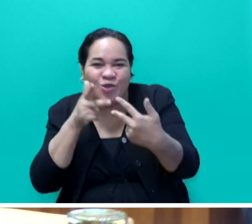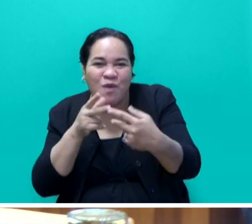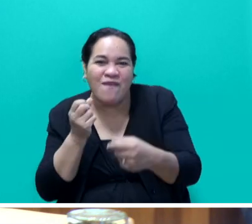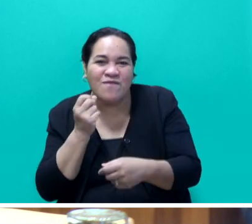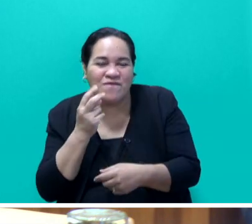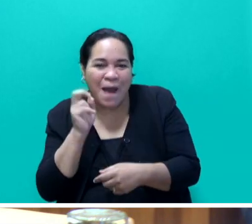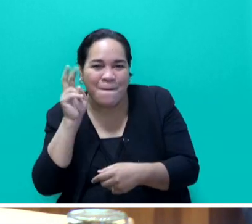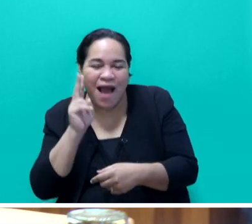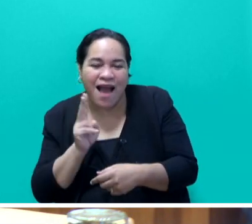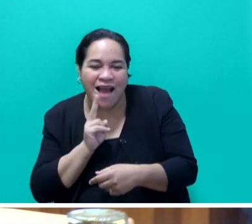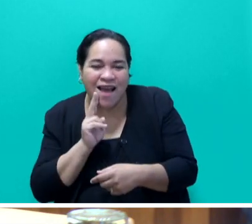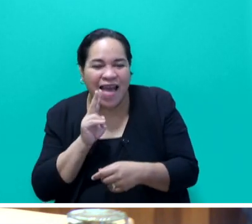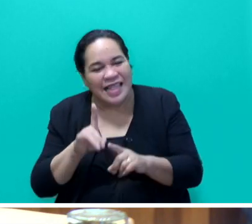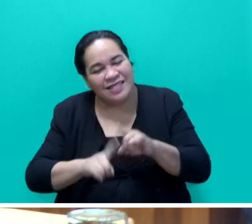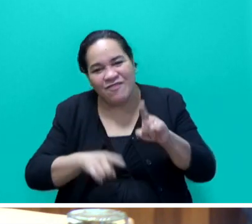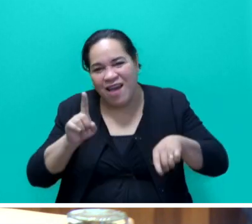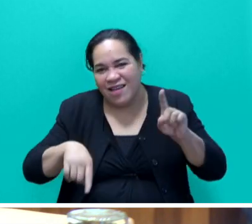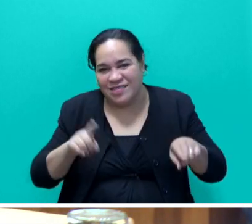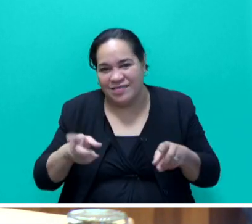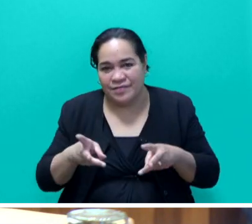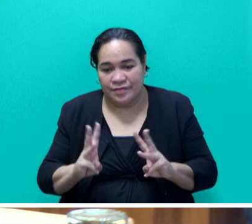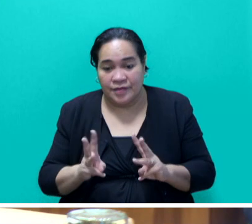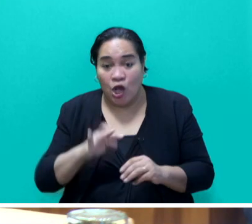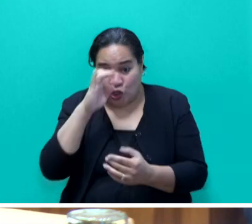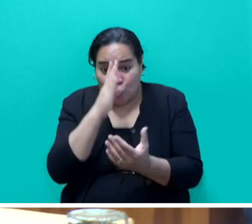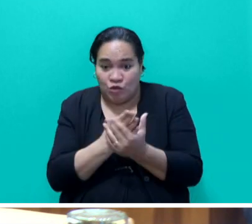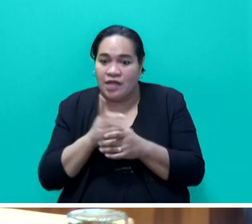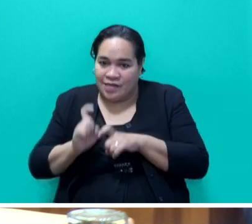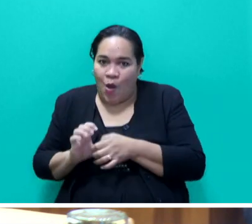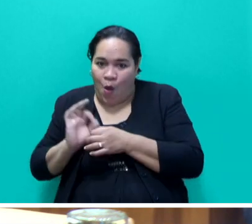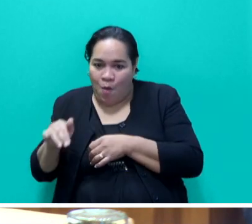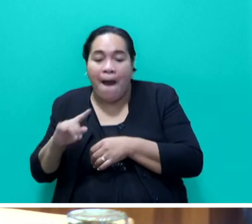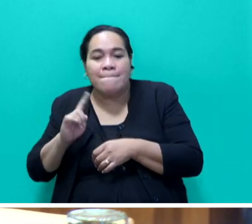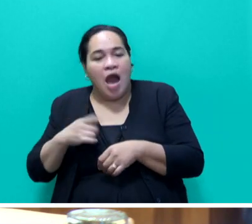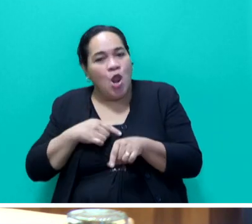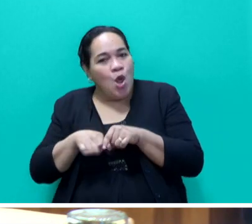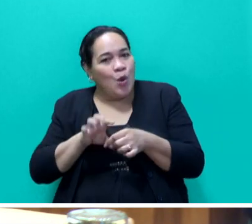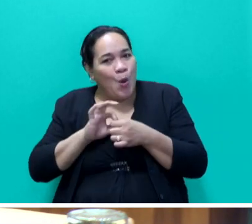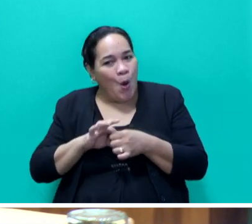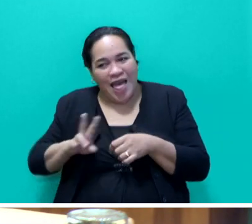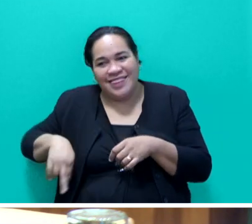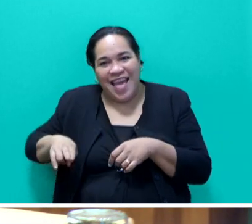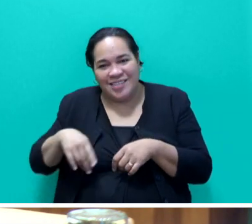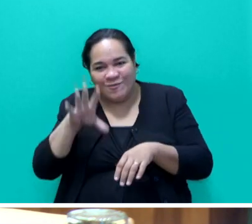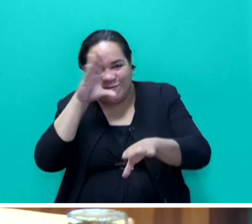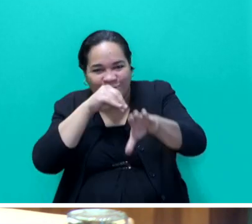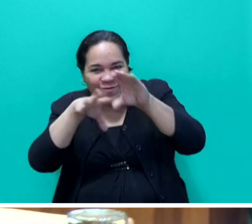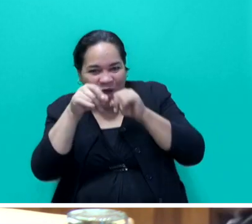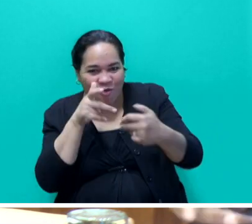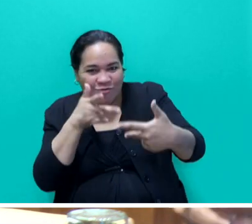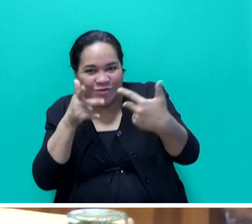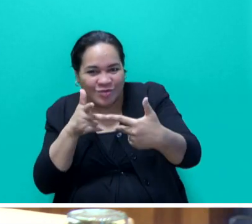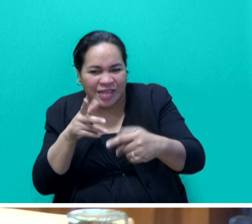Team platforms. Students in the comfort of their homes are learning cultural dances, creative arts, yoga,